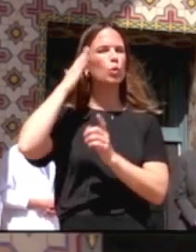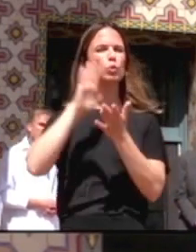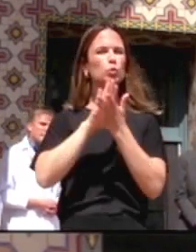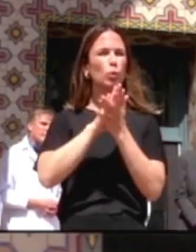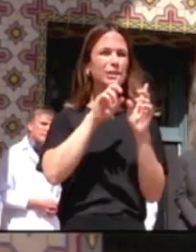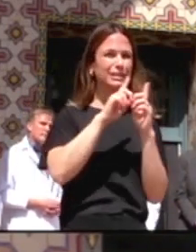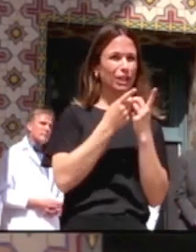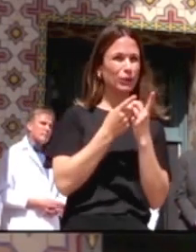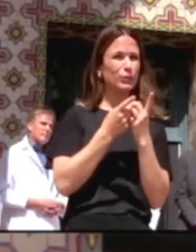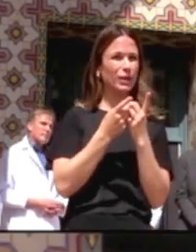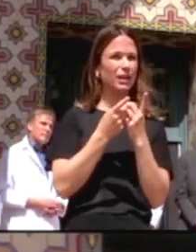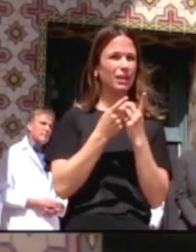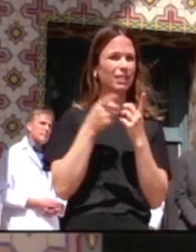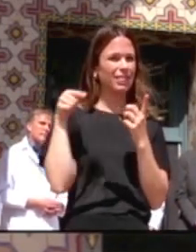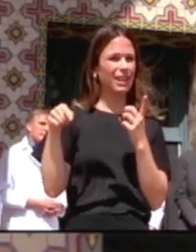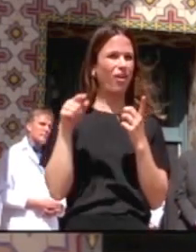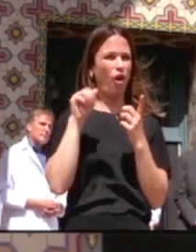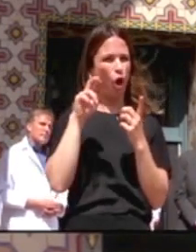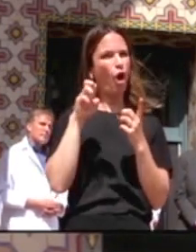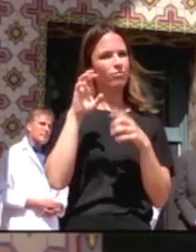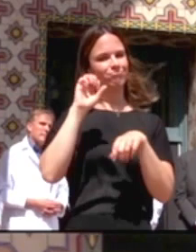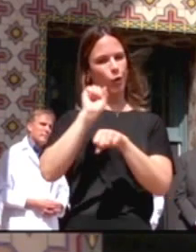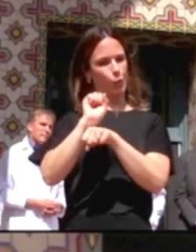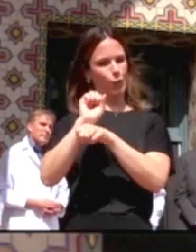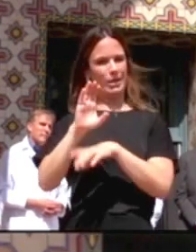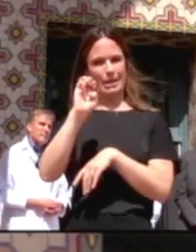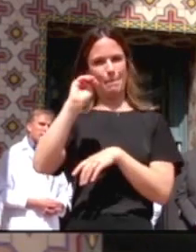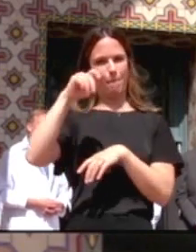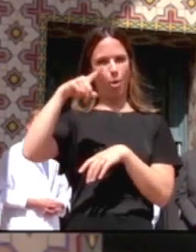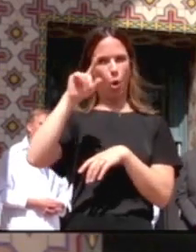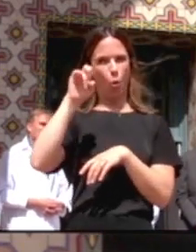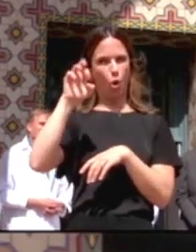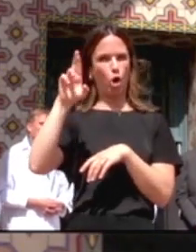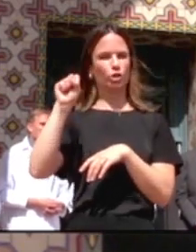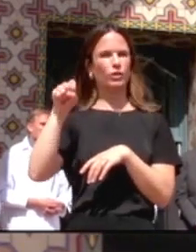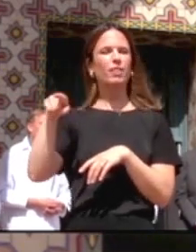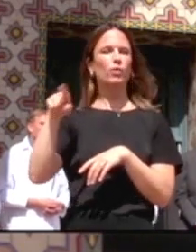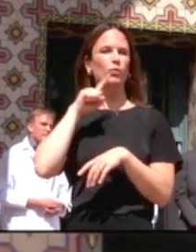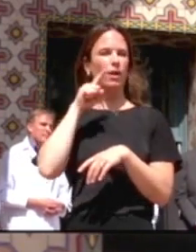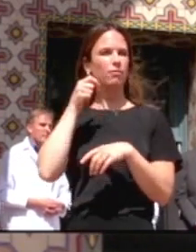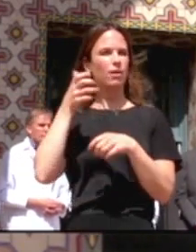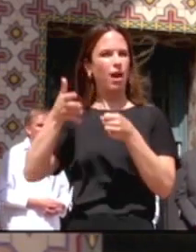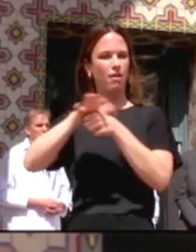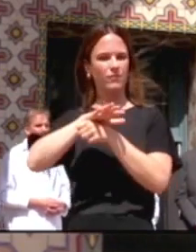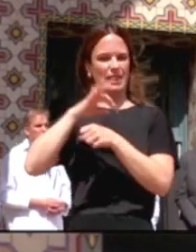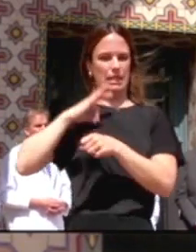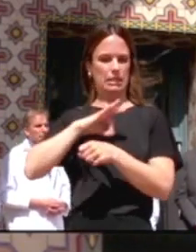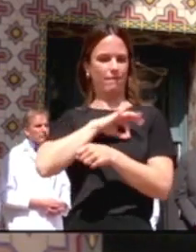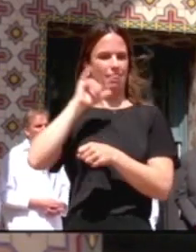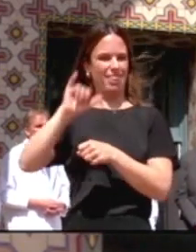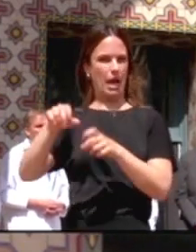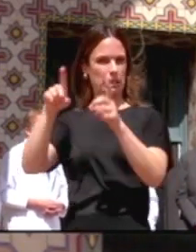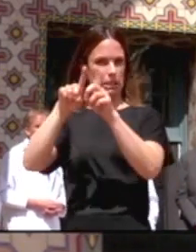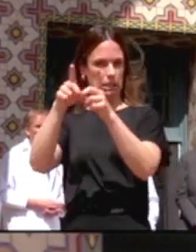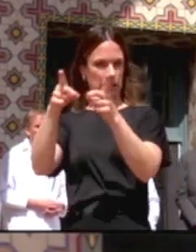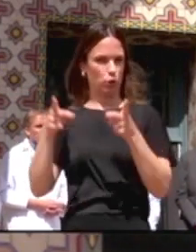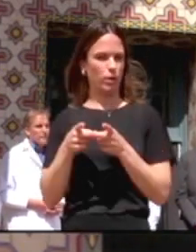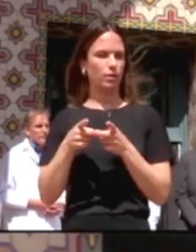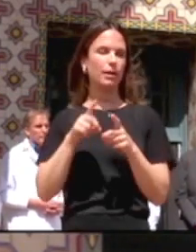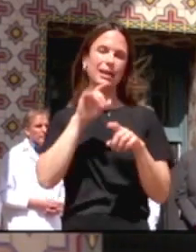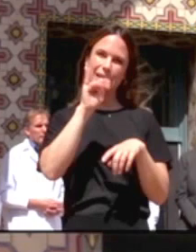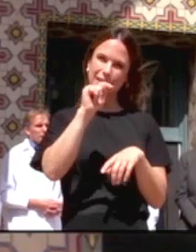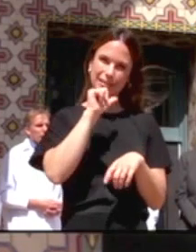district, they are employers, and so that governs the staff of that district. Okay. It doesn't,